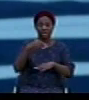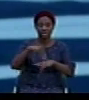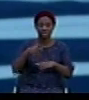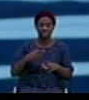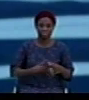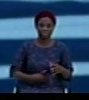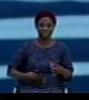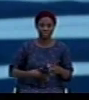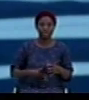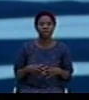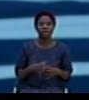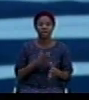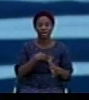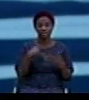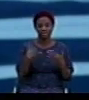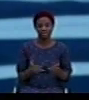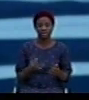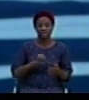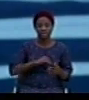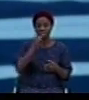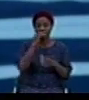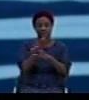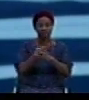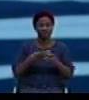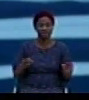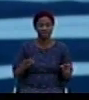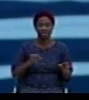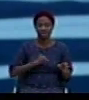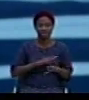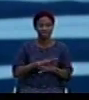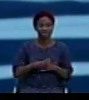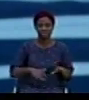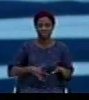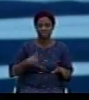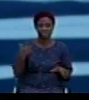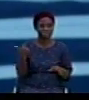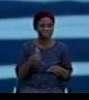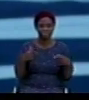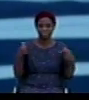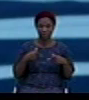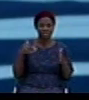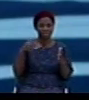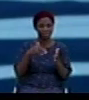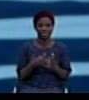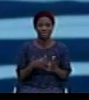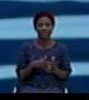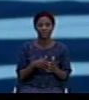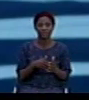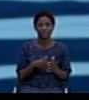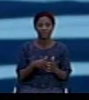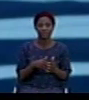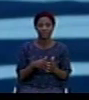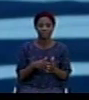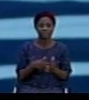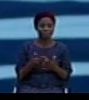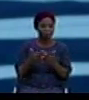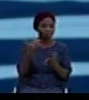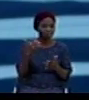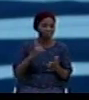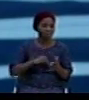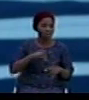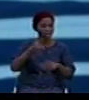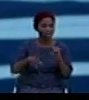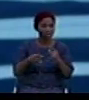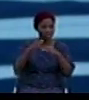free. I'm feeling no more pain. Before anytime I have the problem, I can't bend down, I can't stand